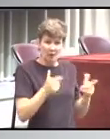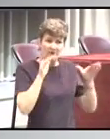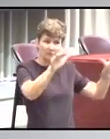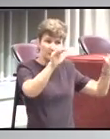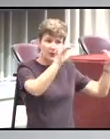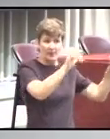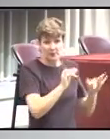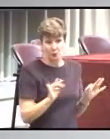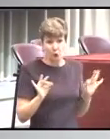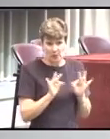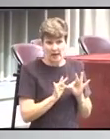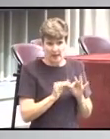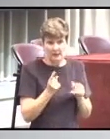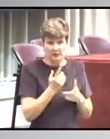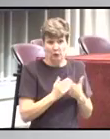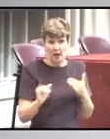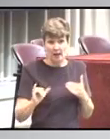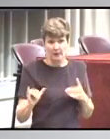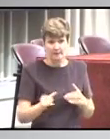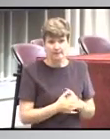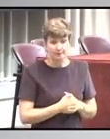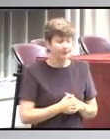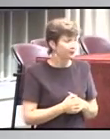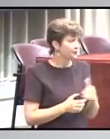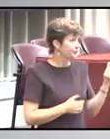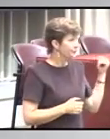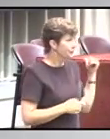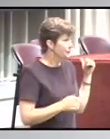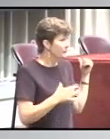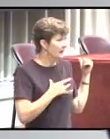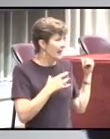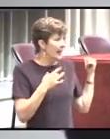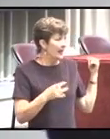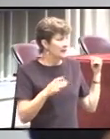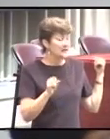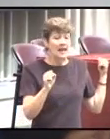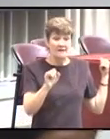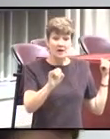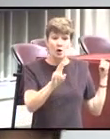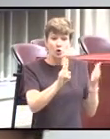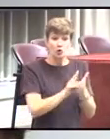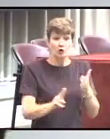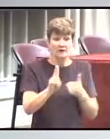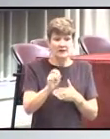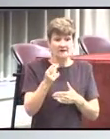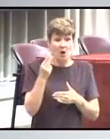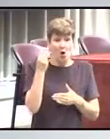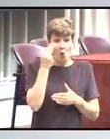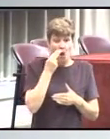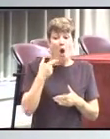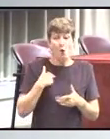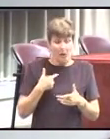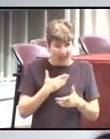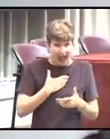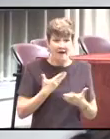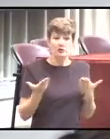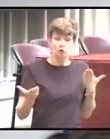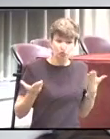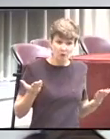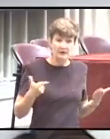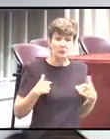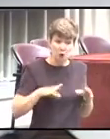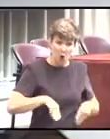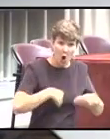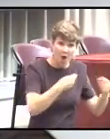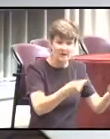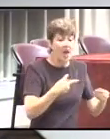an important element as well. Explain, Tony. Yeah, it's interesting because even at the University of Hawaii, we offer services, and we needed